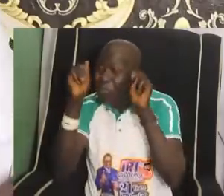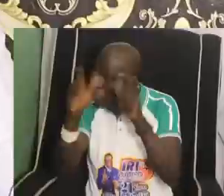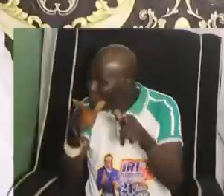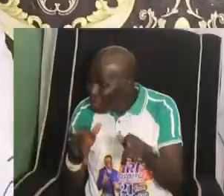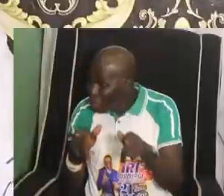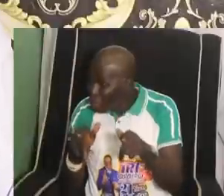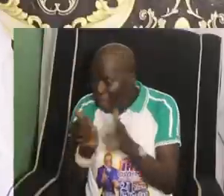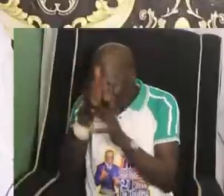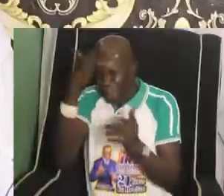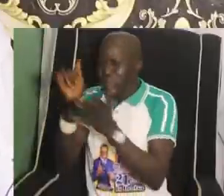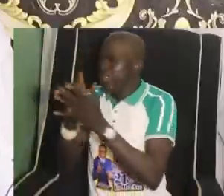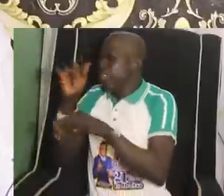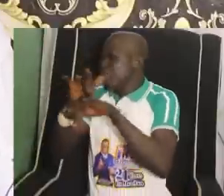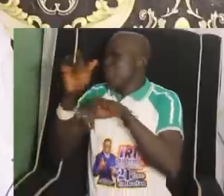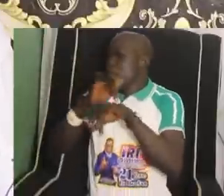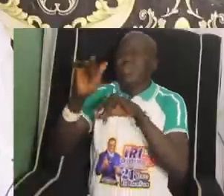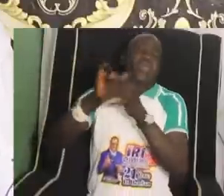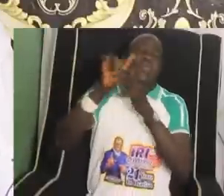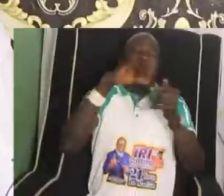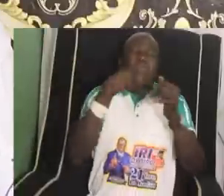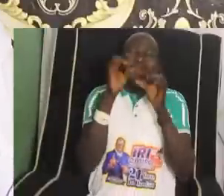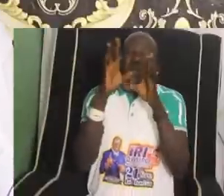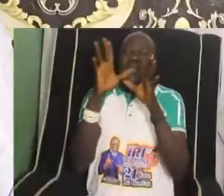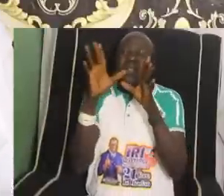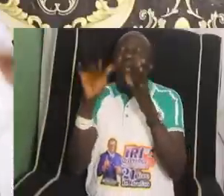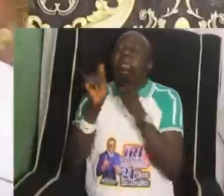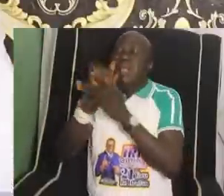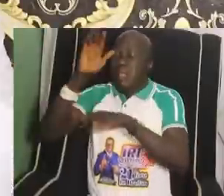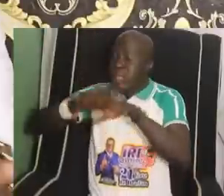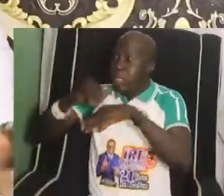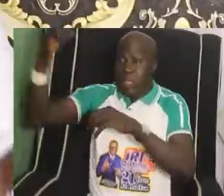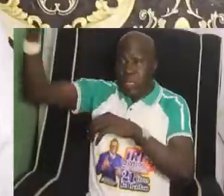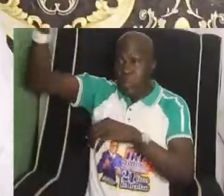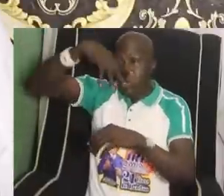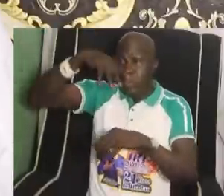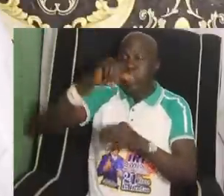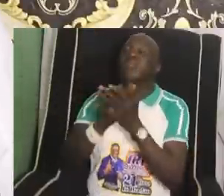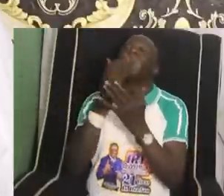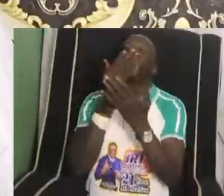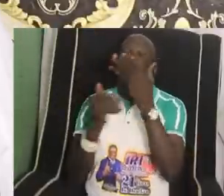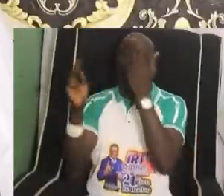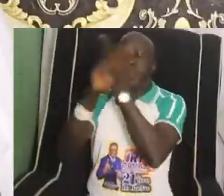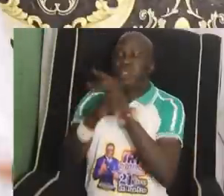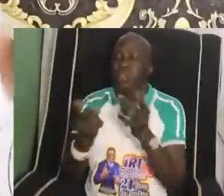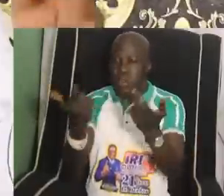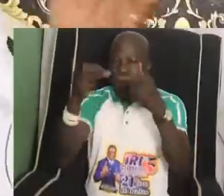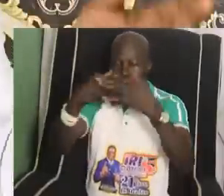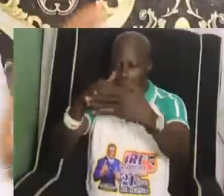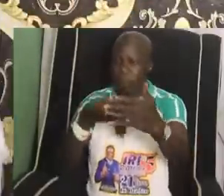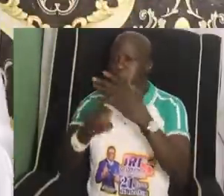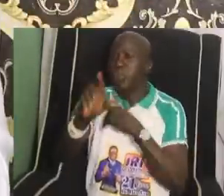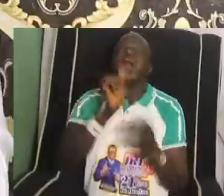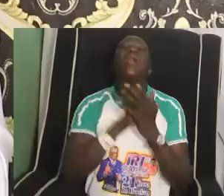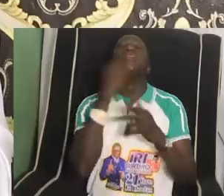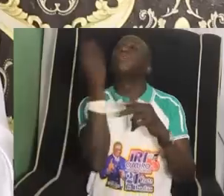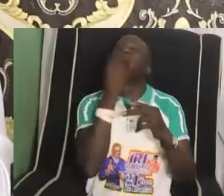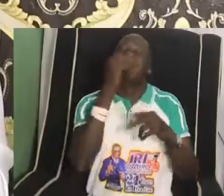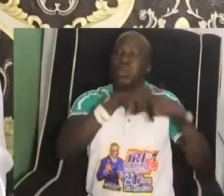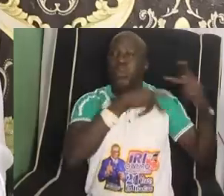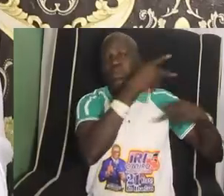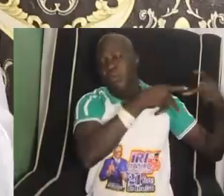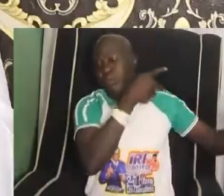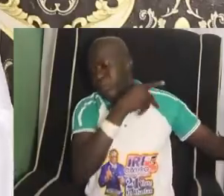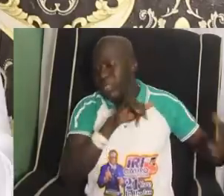Don't underrate anyone because you met her on your way. So, that goodness is coming before you. I speak